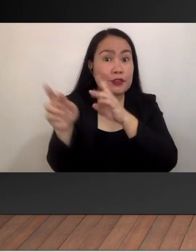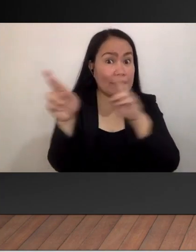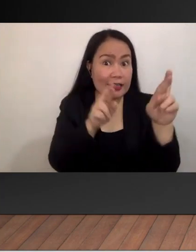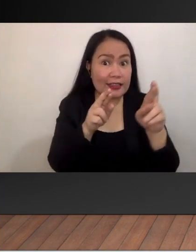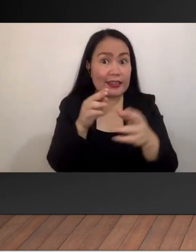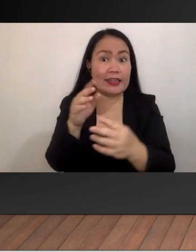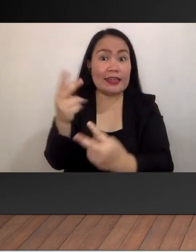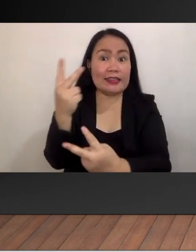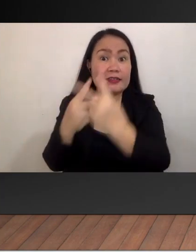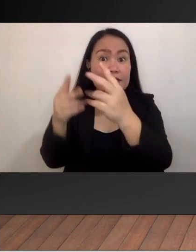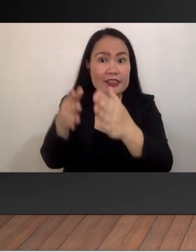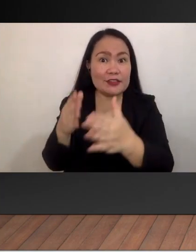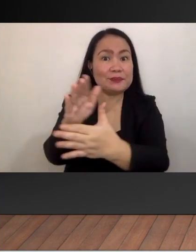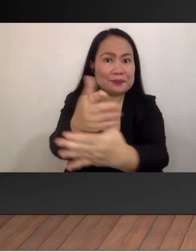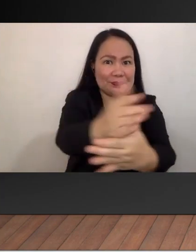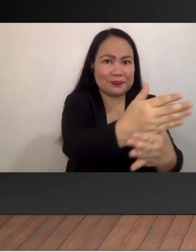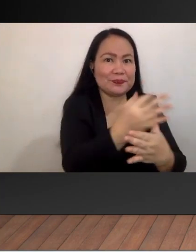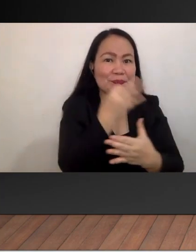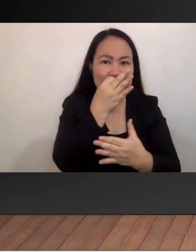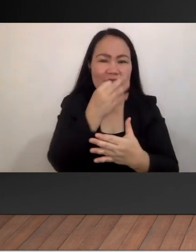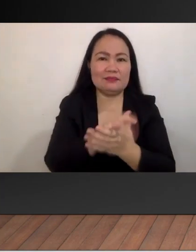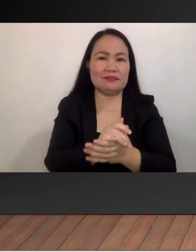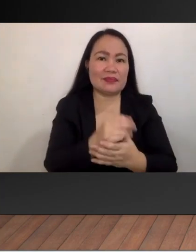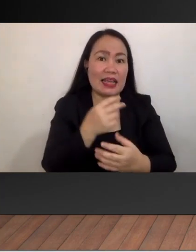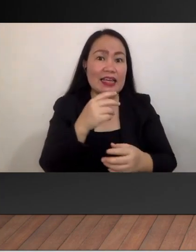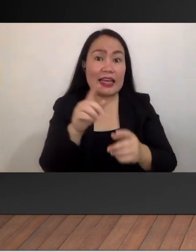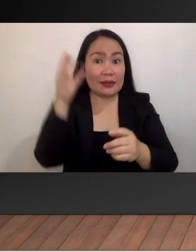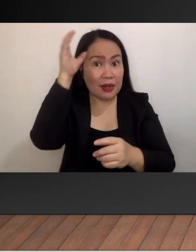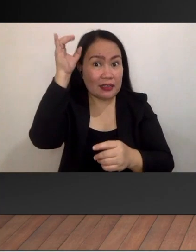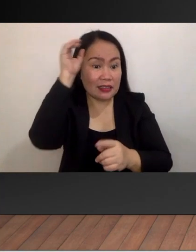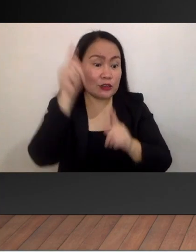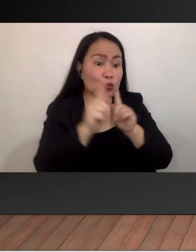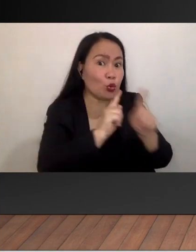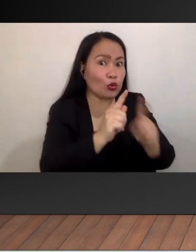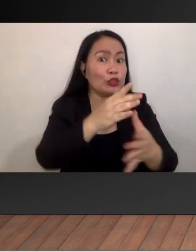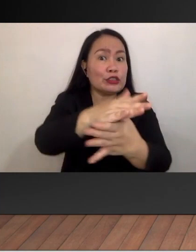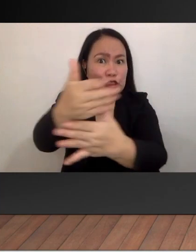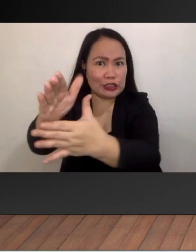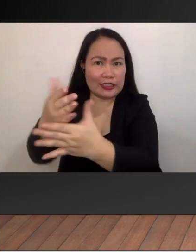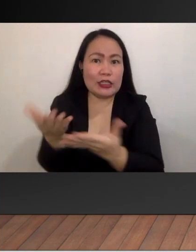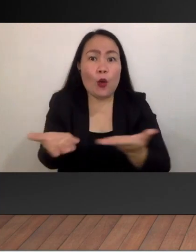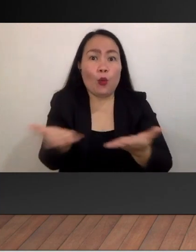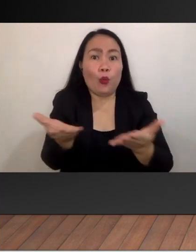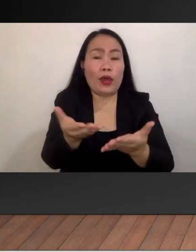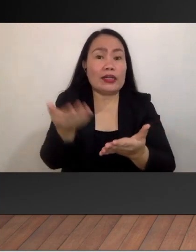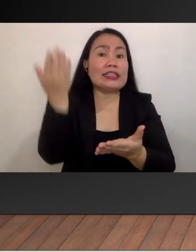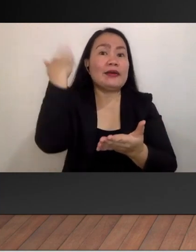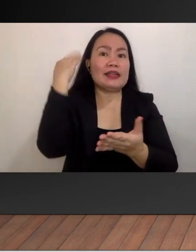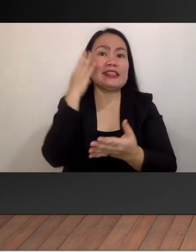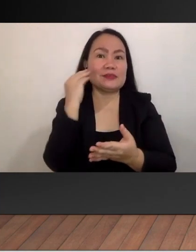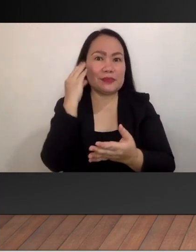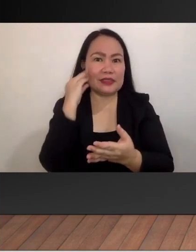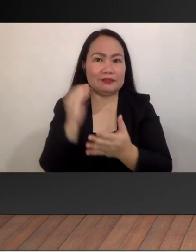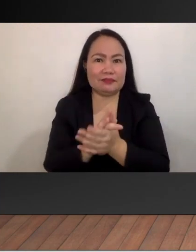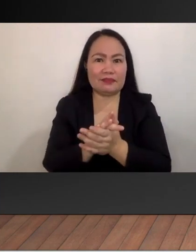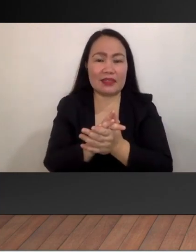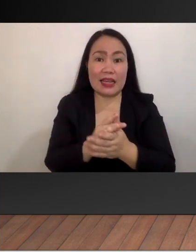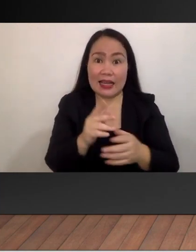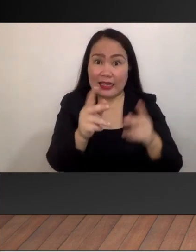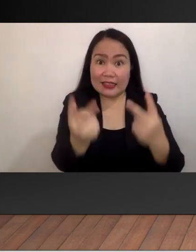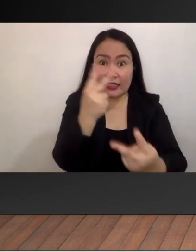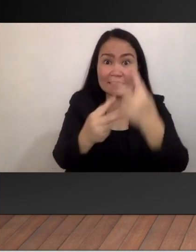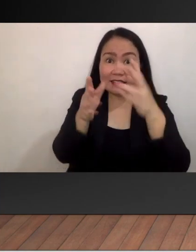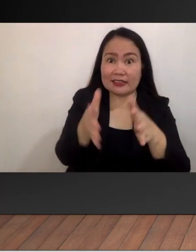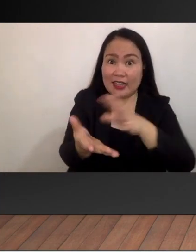guest began to partake. Ibarra talked to the guest and told them where he was. The people around